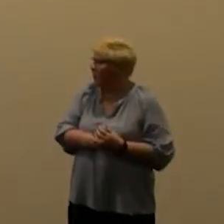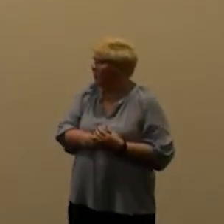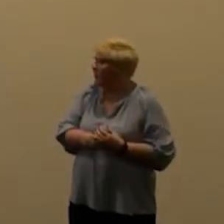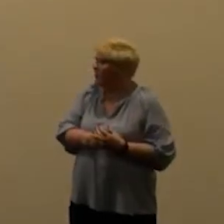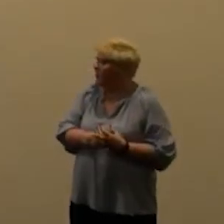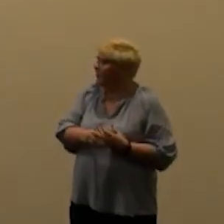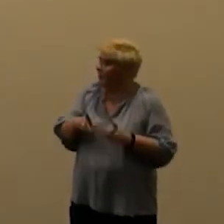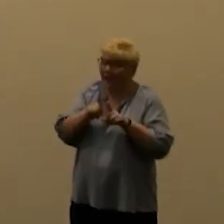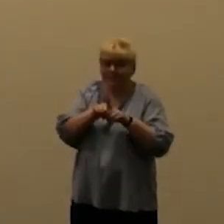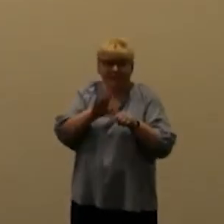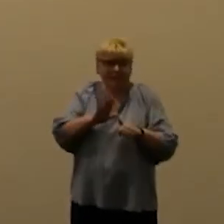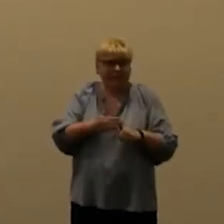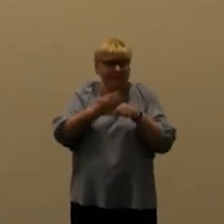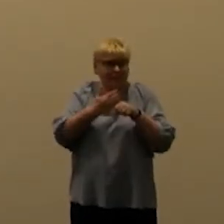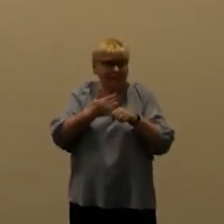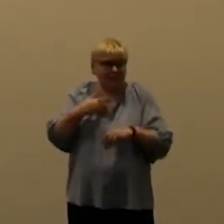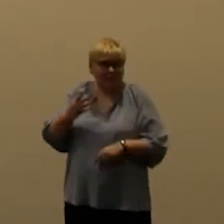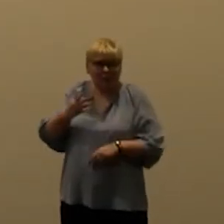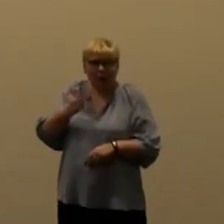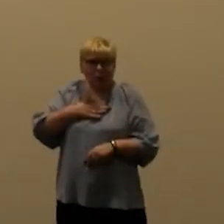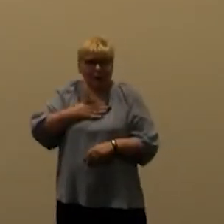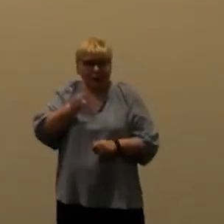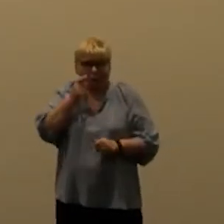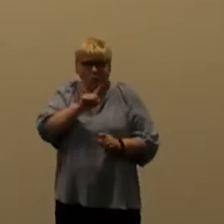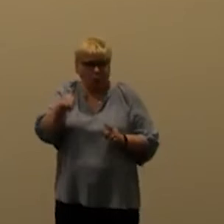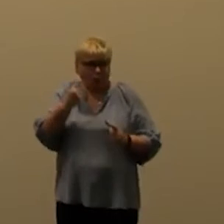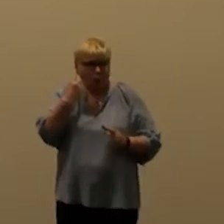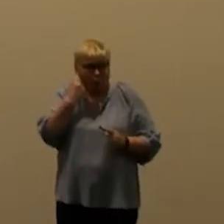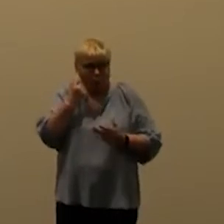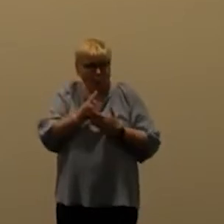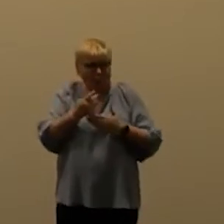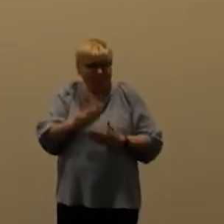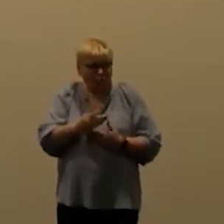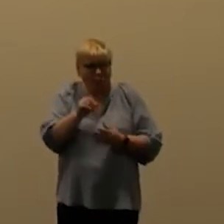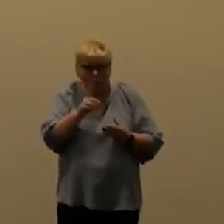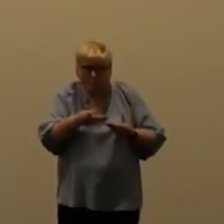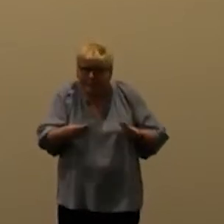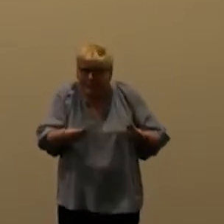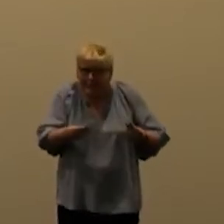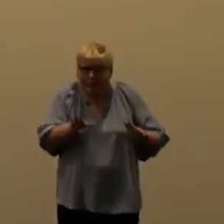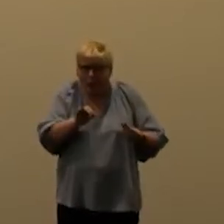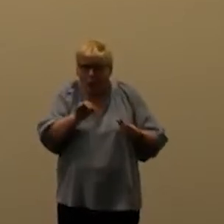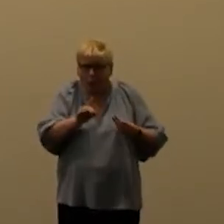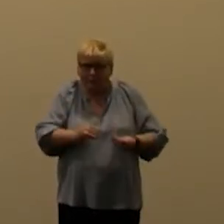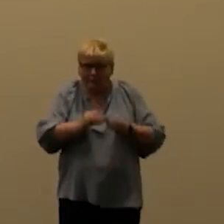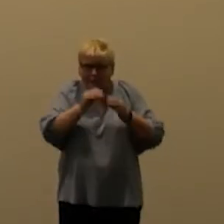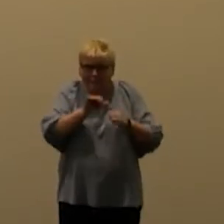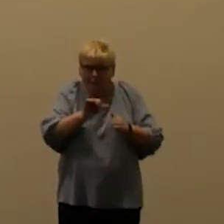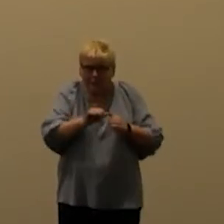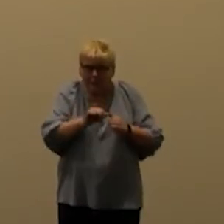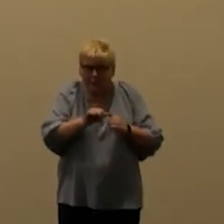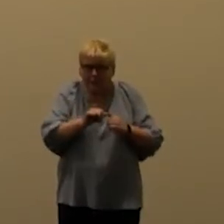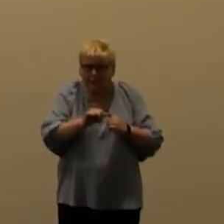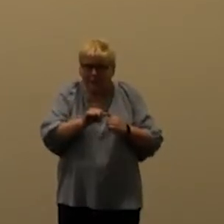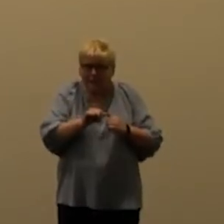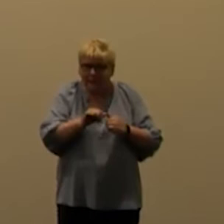it's the first time I'm actually demoing this content, I would love to know what you thought of the session, what was missing, what would have made it better, what elements did you